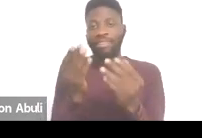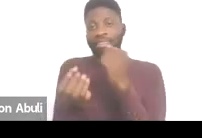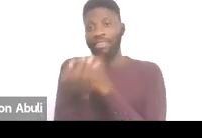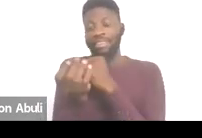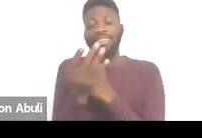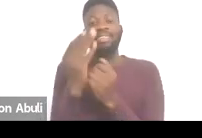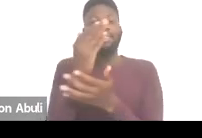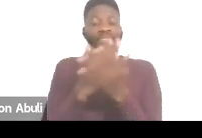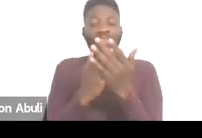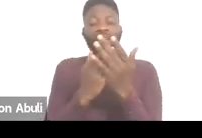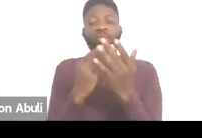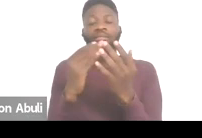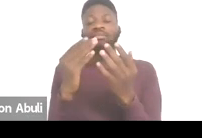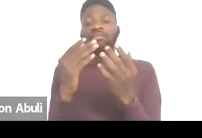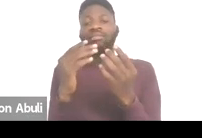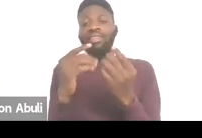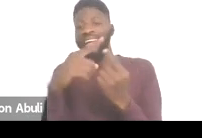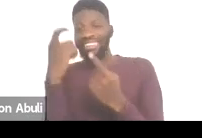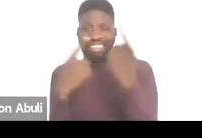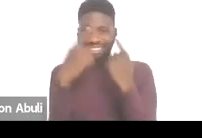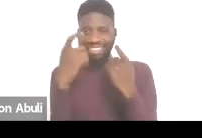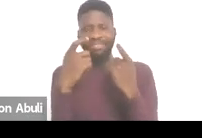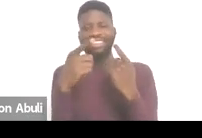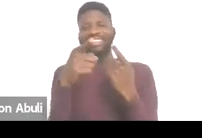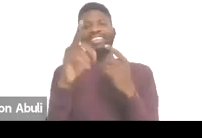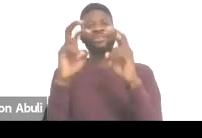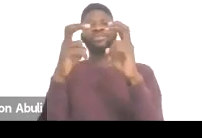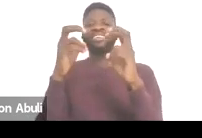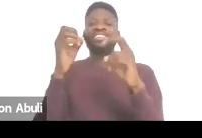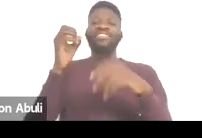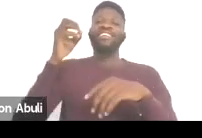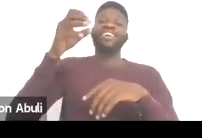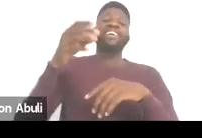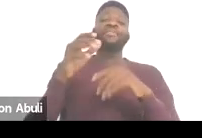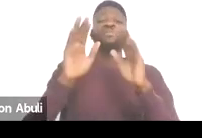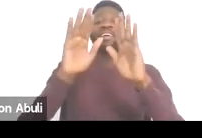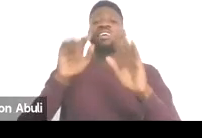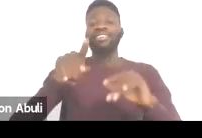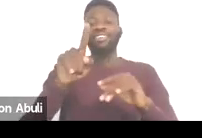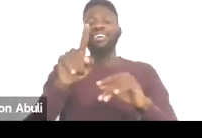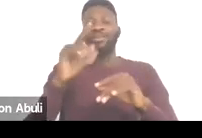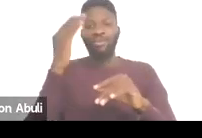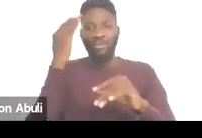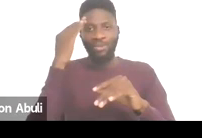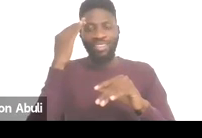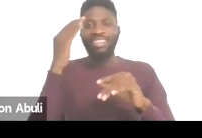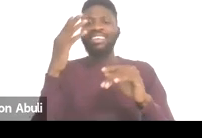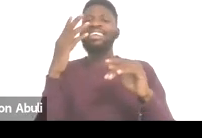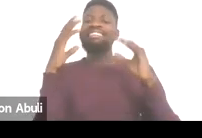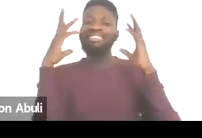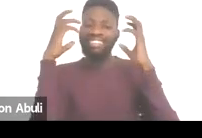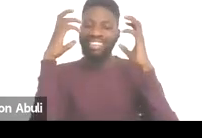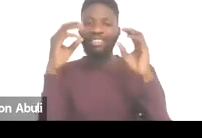questions that are ahead of schedule, so that they are guided to know that we are coming to cope with stress, we are coming to problem